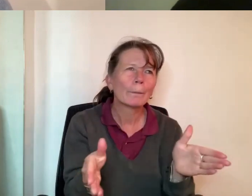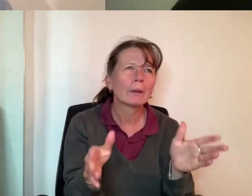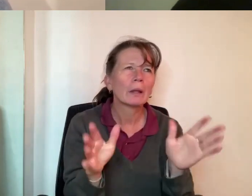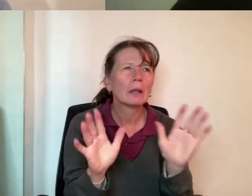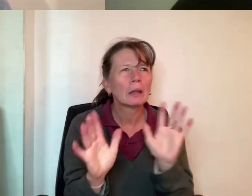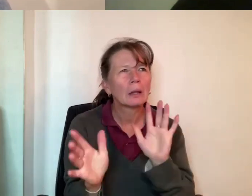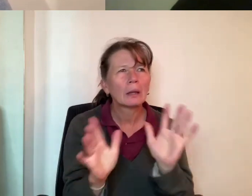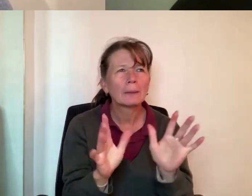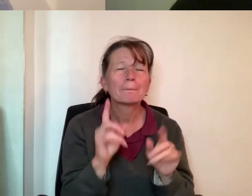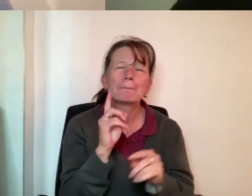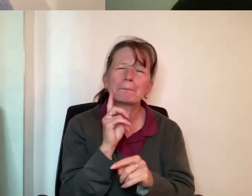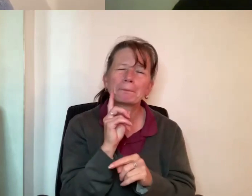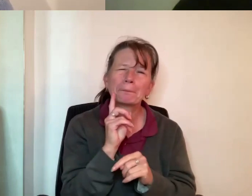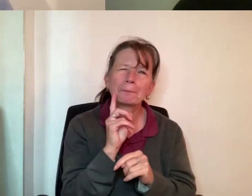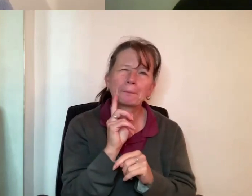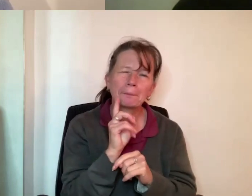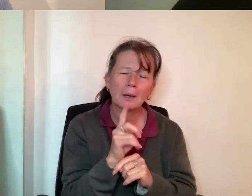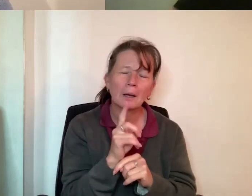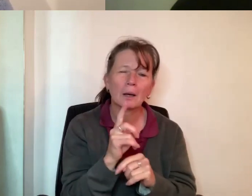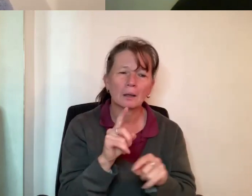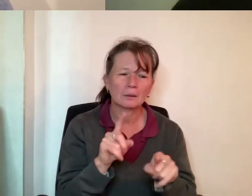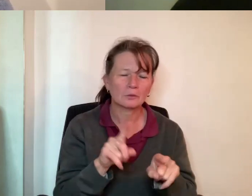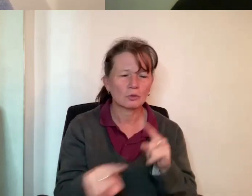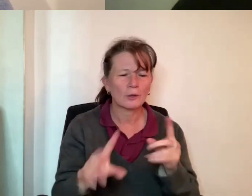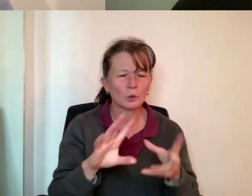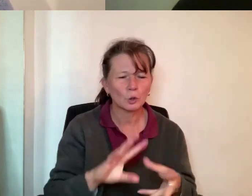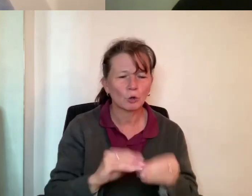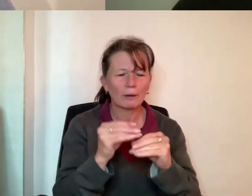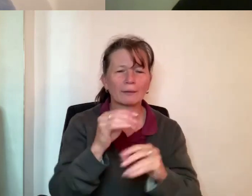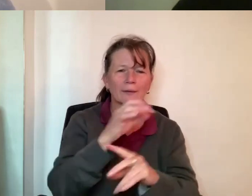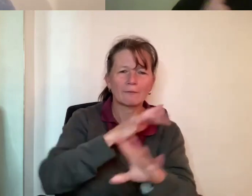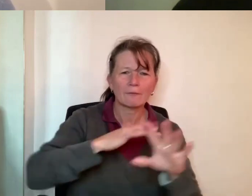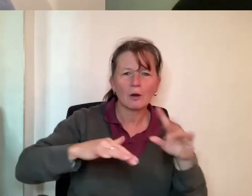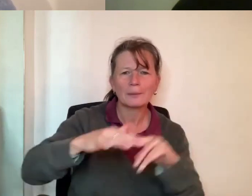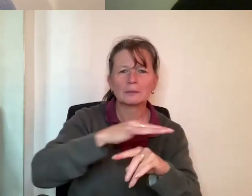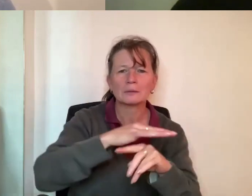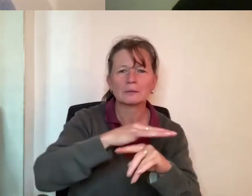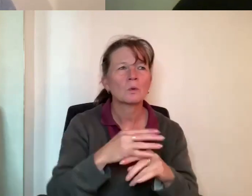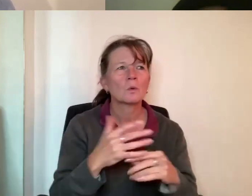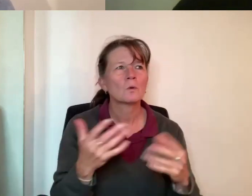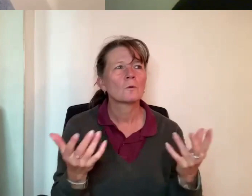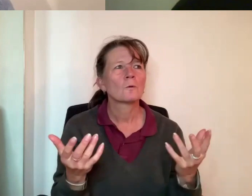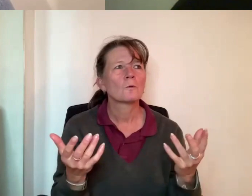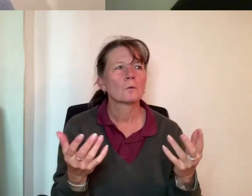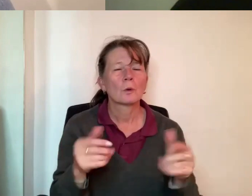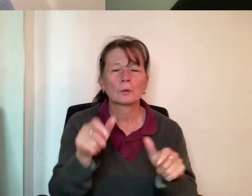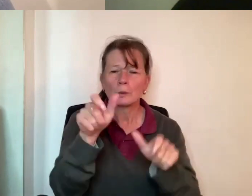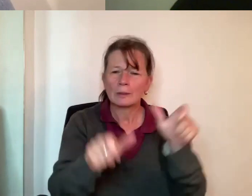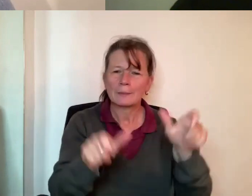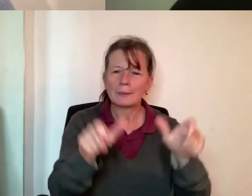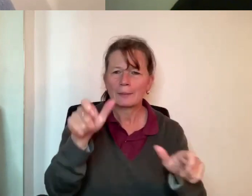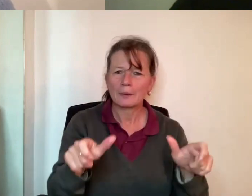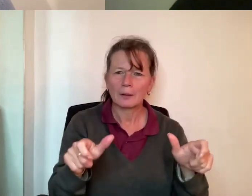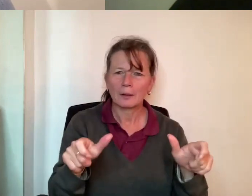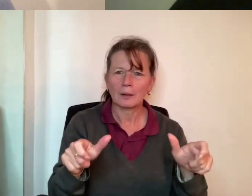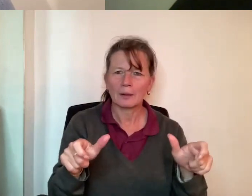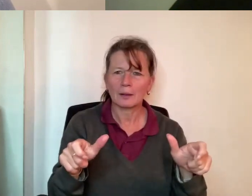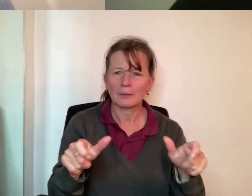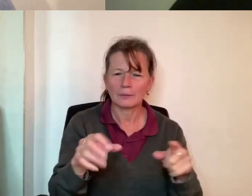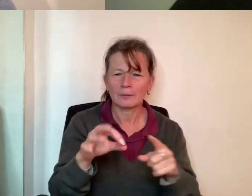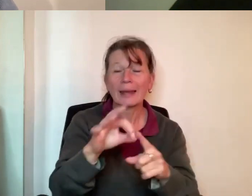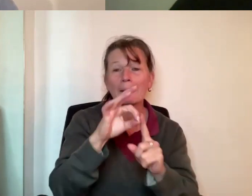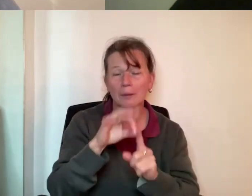it's about creating an environment where the people, the